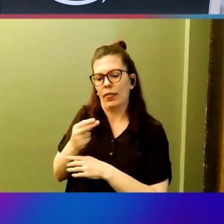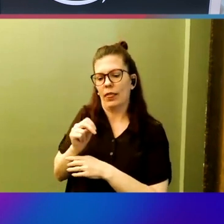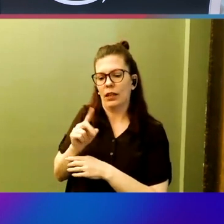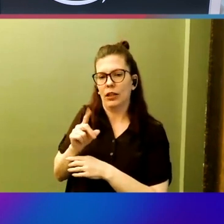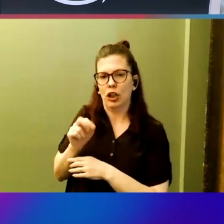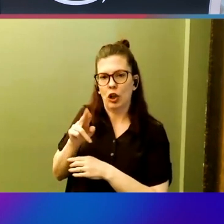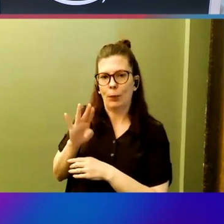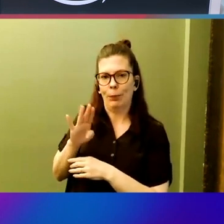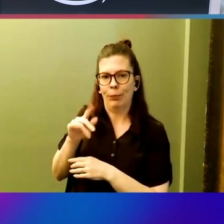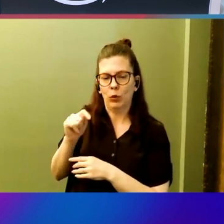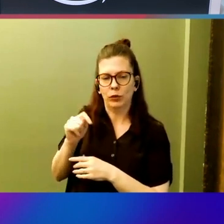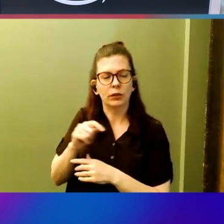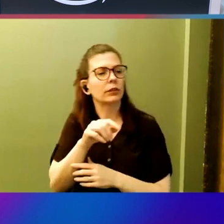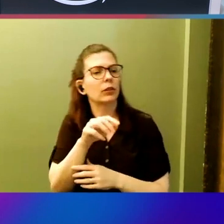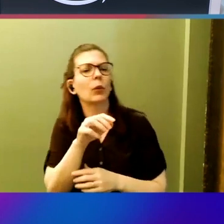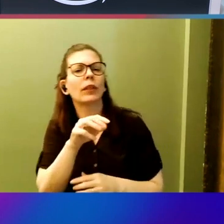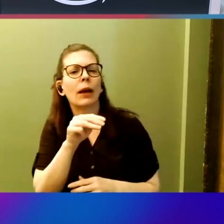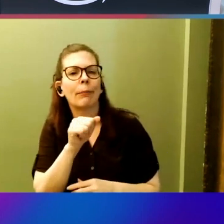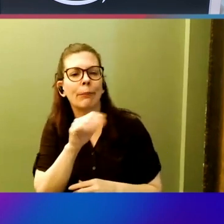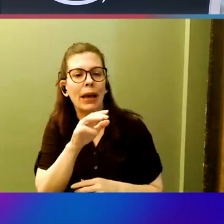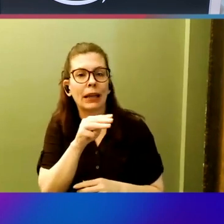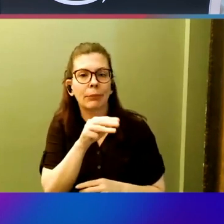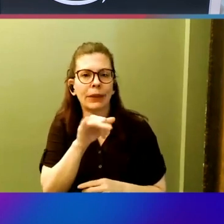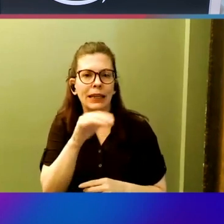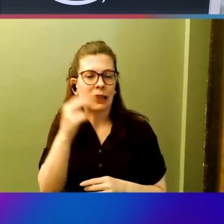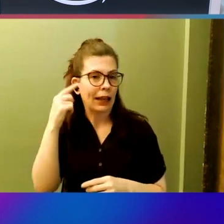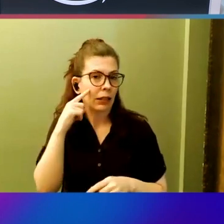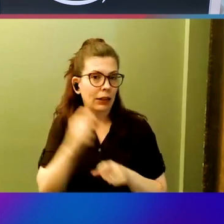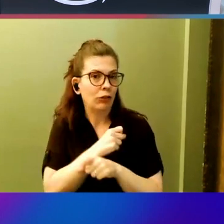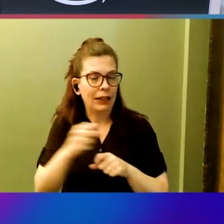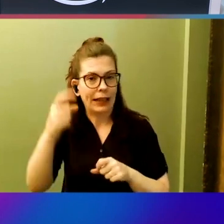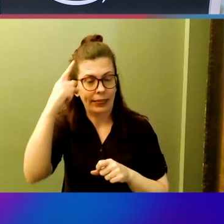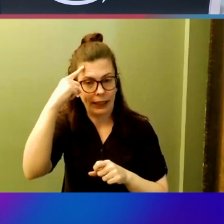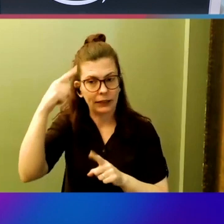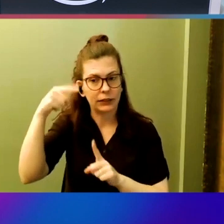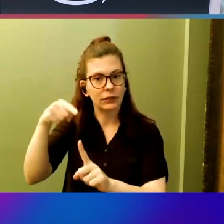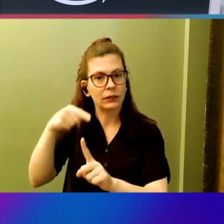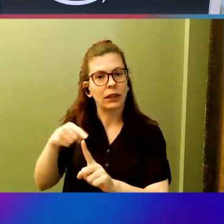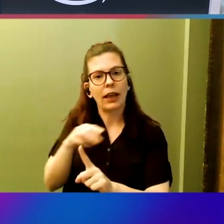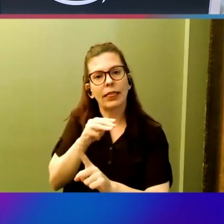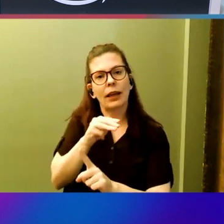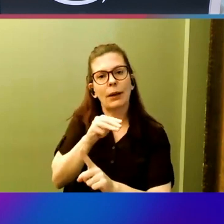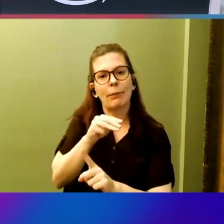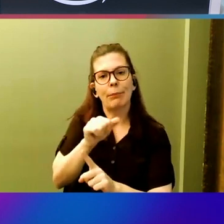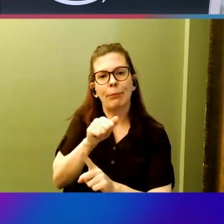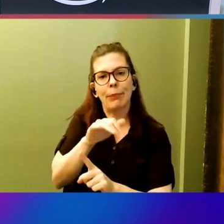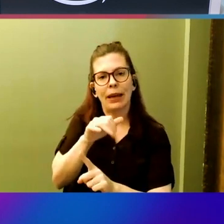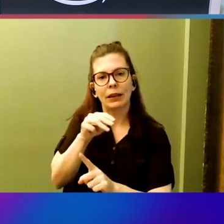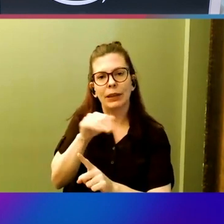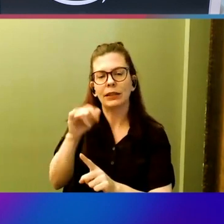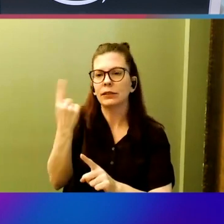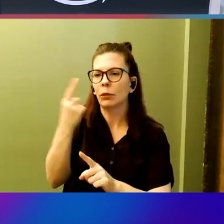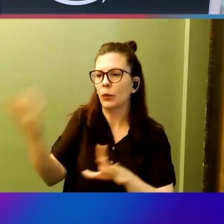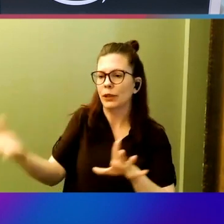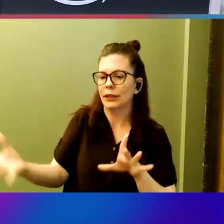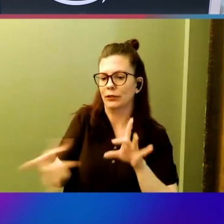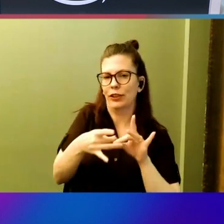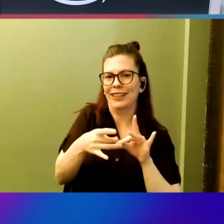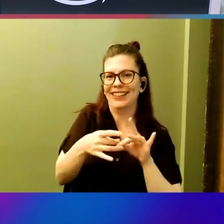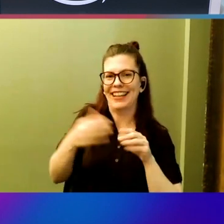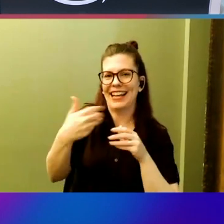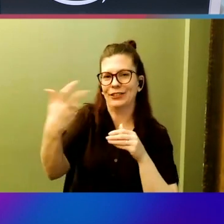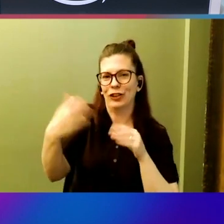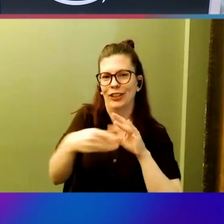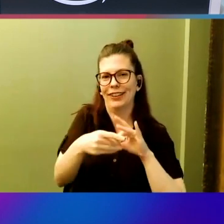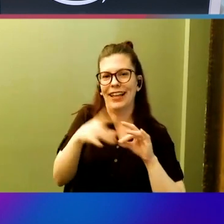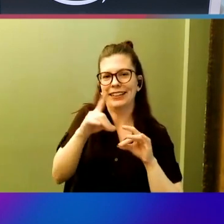an EBS volume, it literally thinks that within the Mac Mini, somebody inserted an external SSD that had a bootable volume